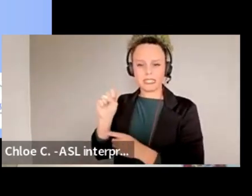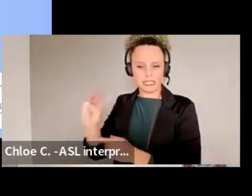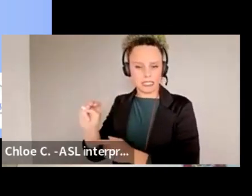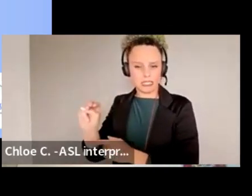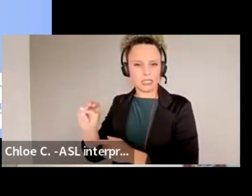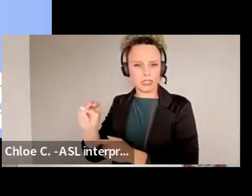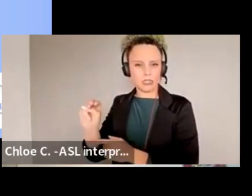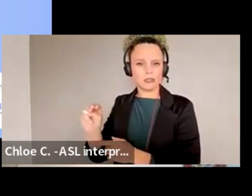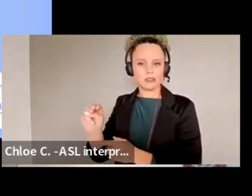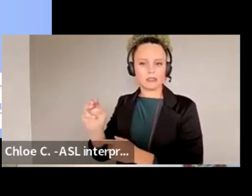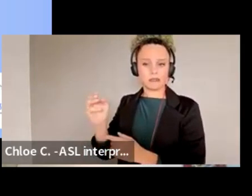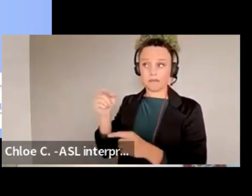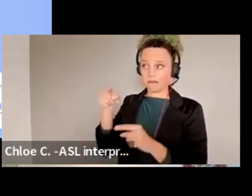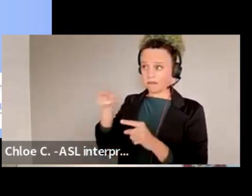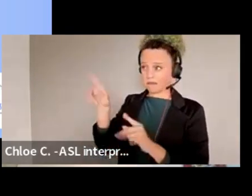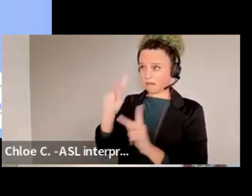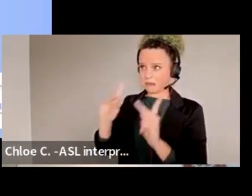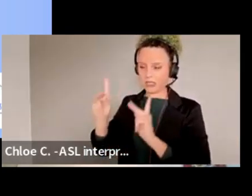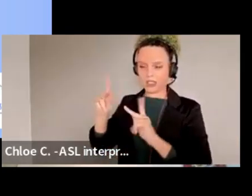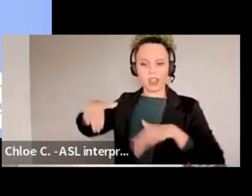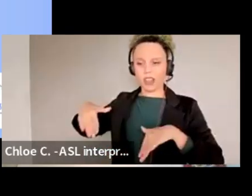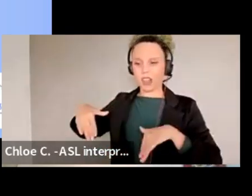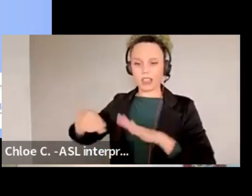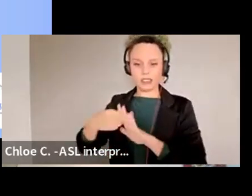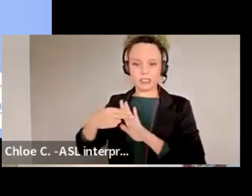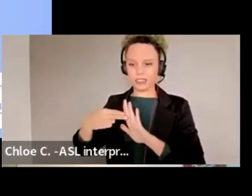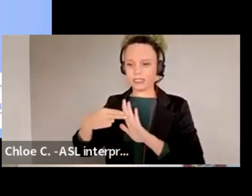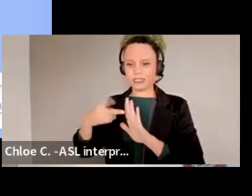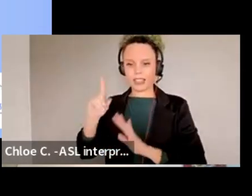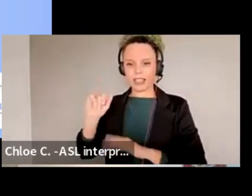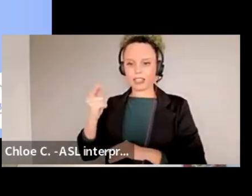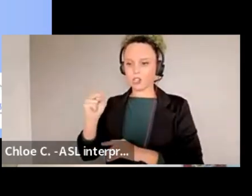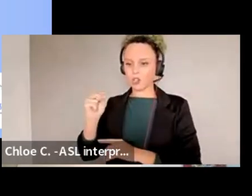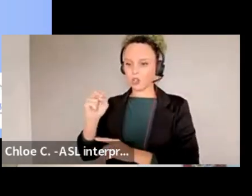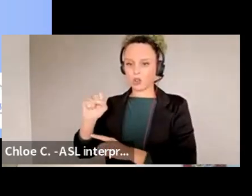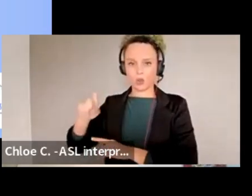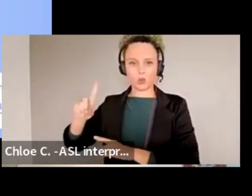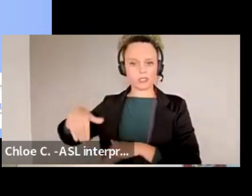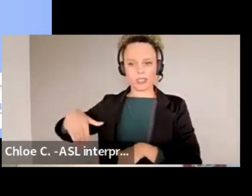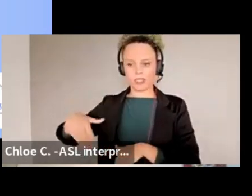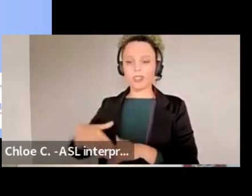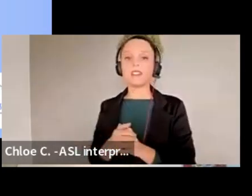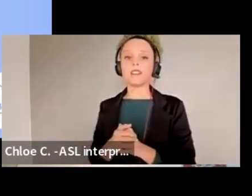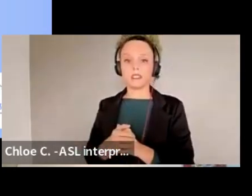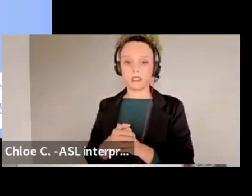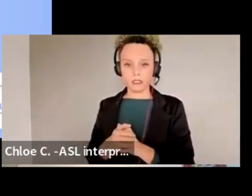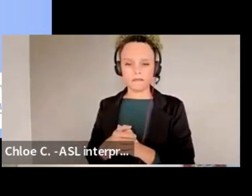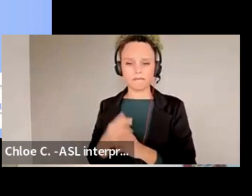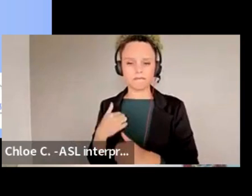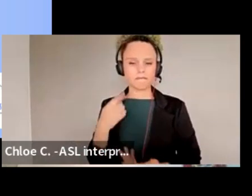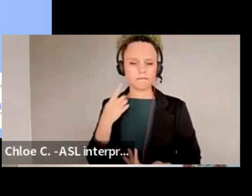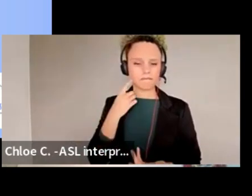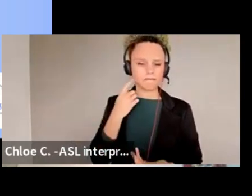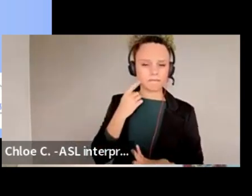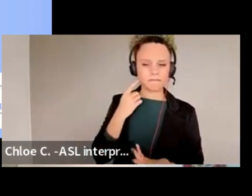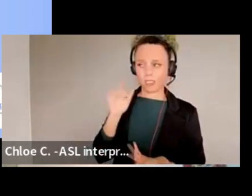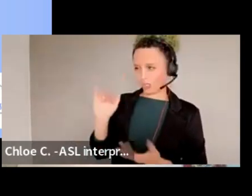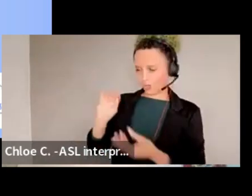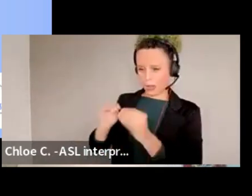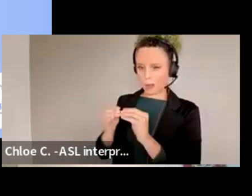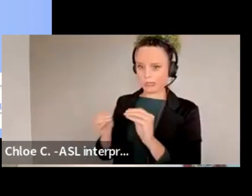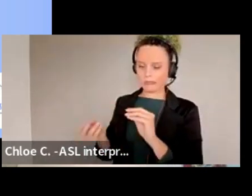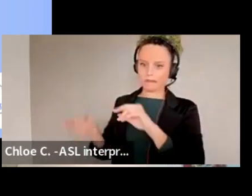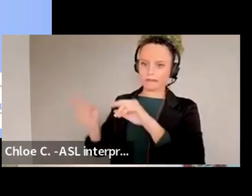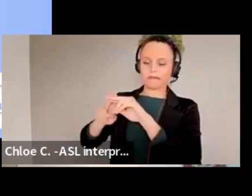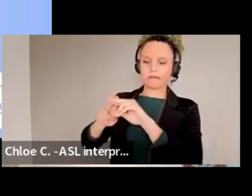the DSM, that not everybody is getting diagnosed. So there are people who have disordered eating patterns that haven't